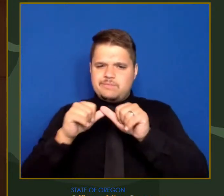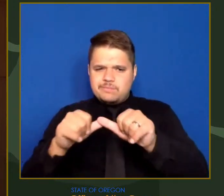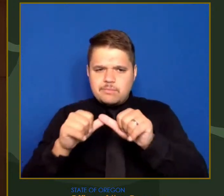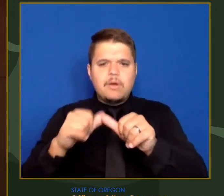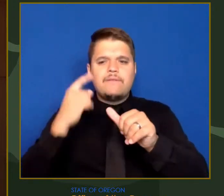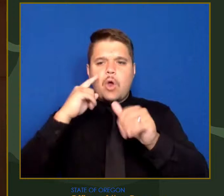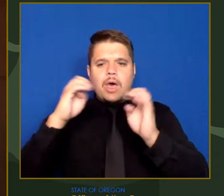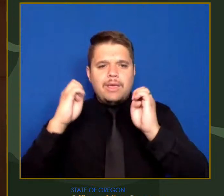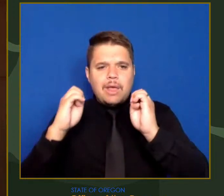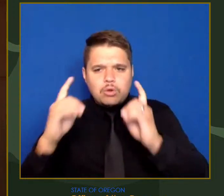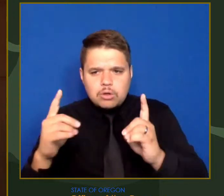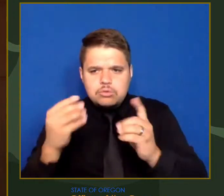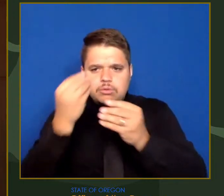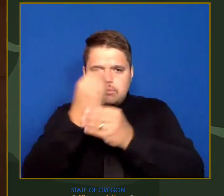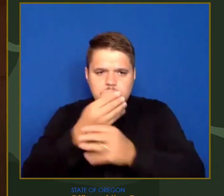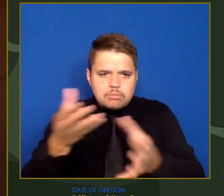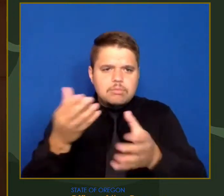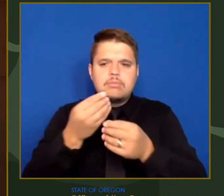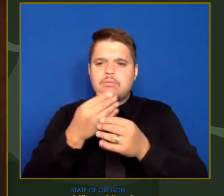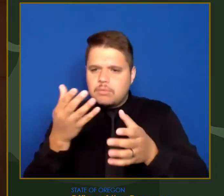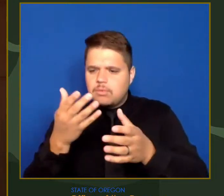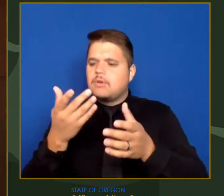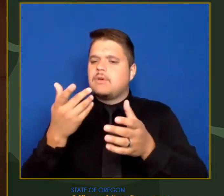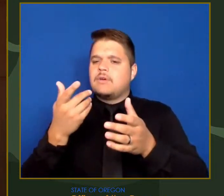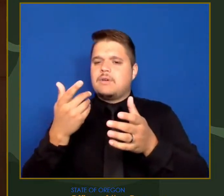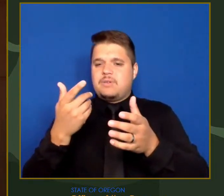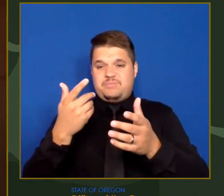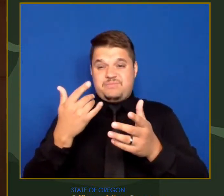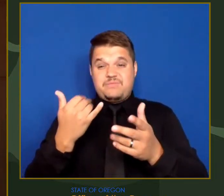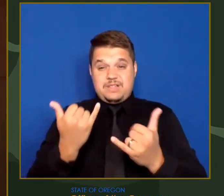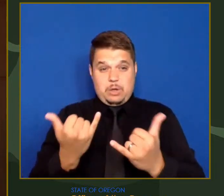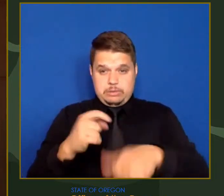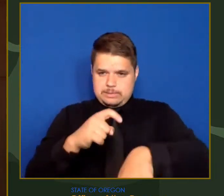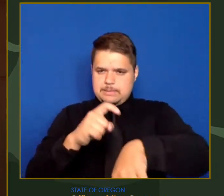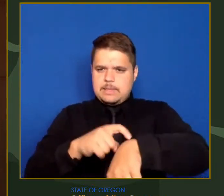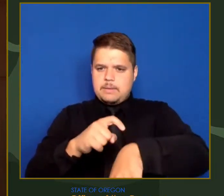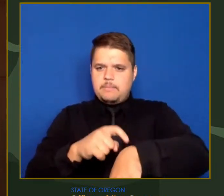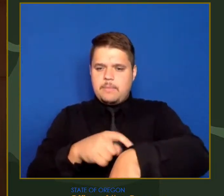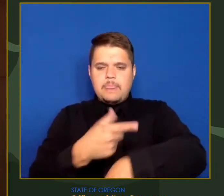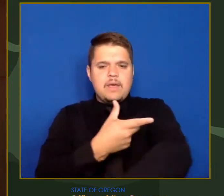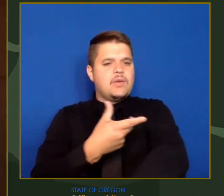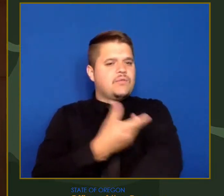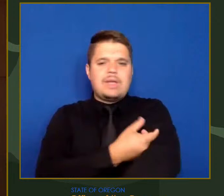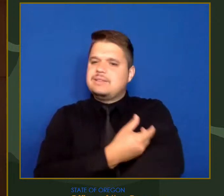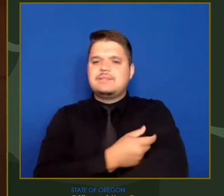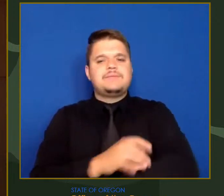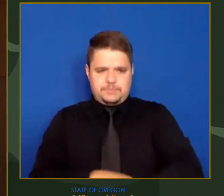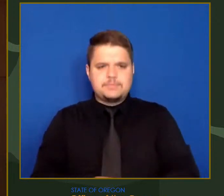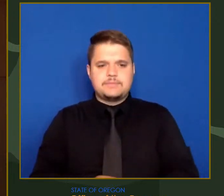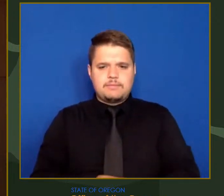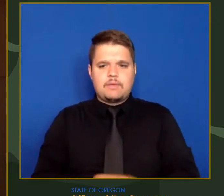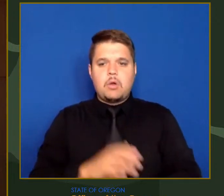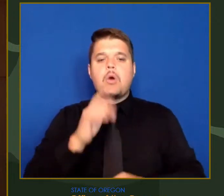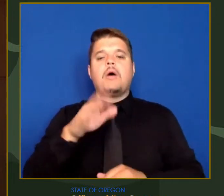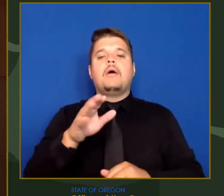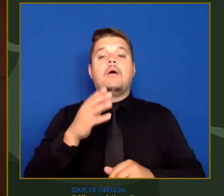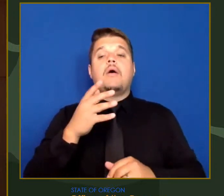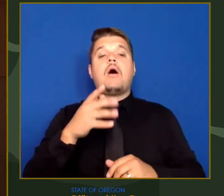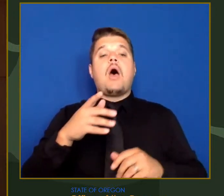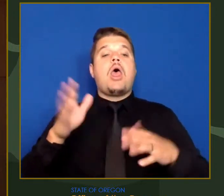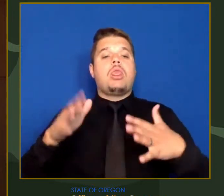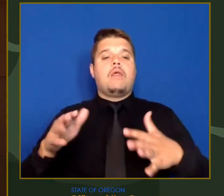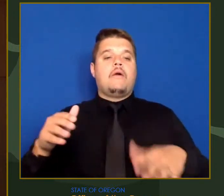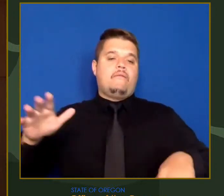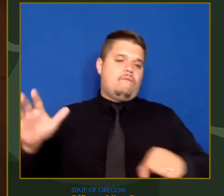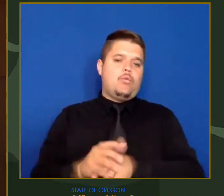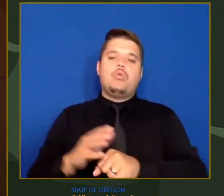efforts. At this point in time, as you know, the vaccine is not fully authorized. We are working under